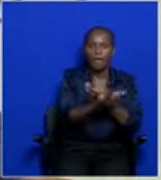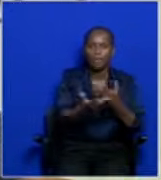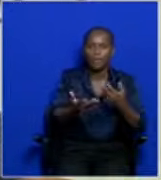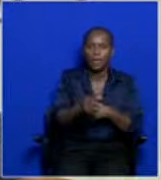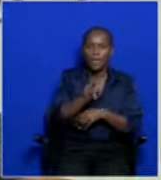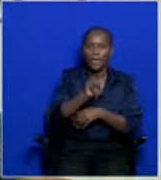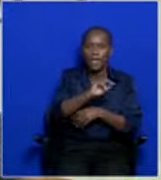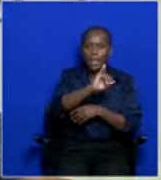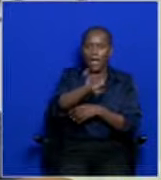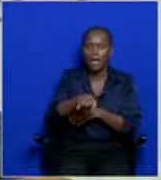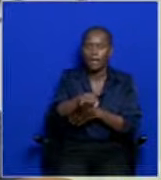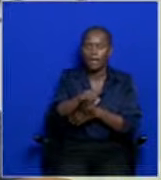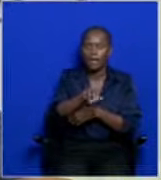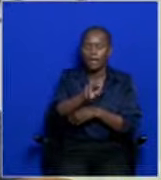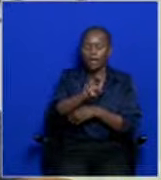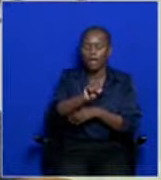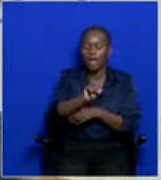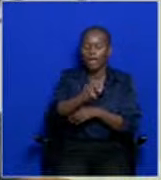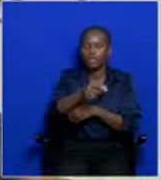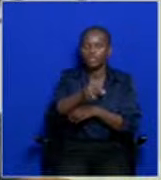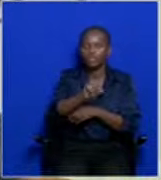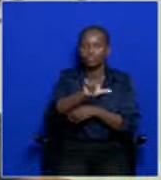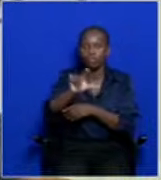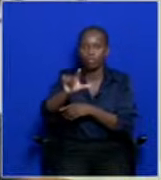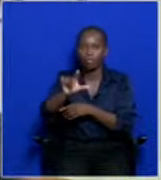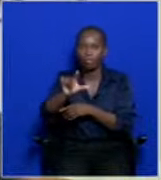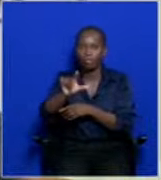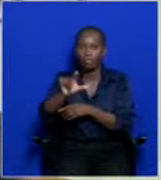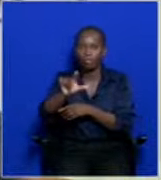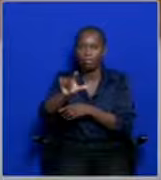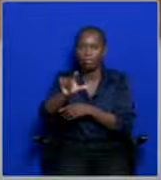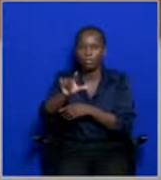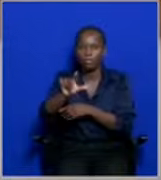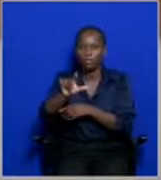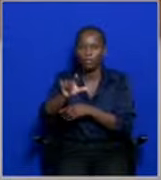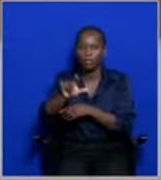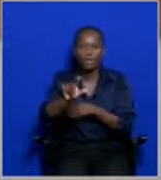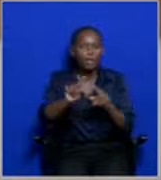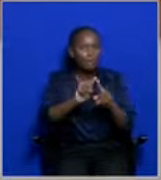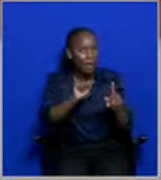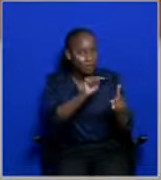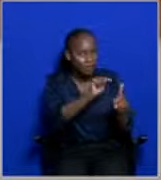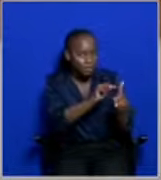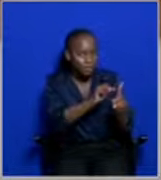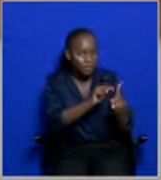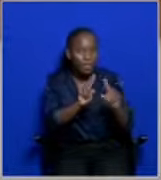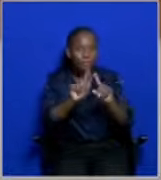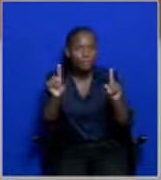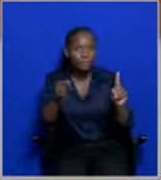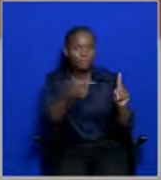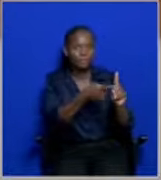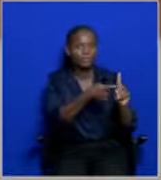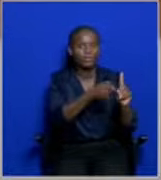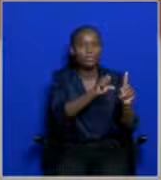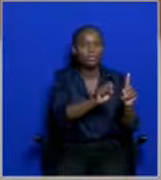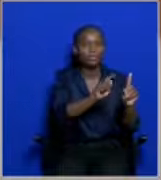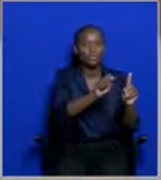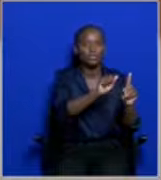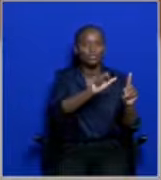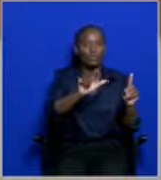Ms. Stoll's version, they were invited by the JMPD regarding illegal